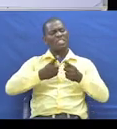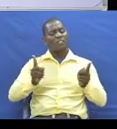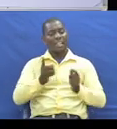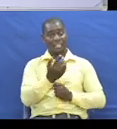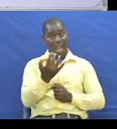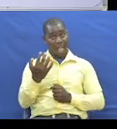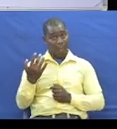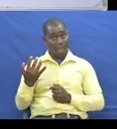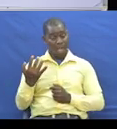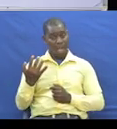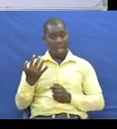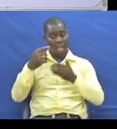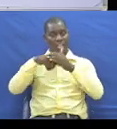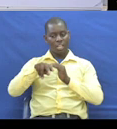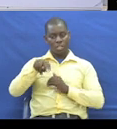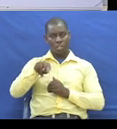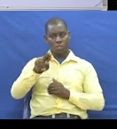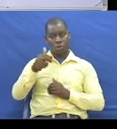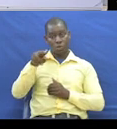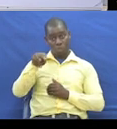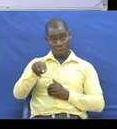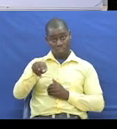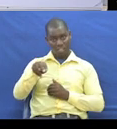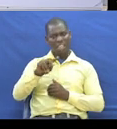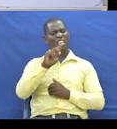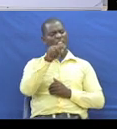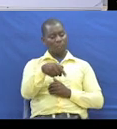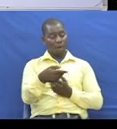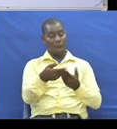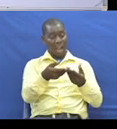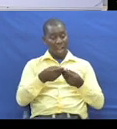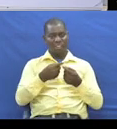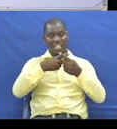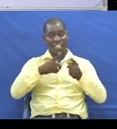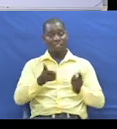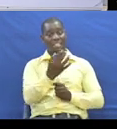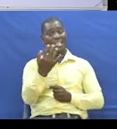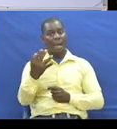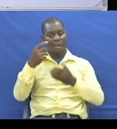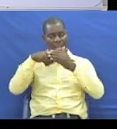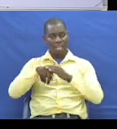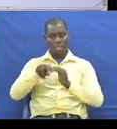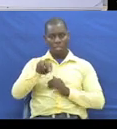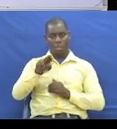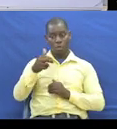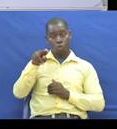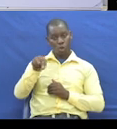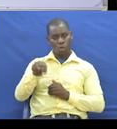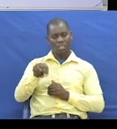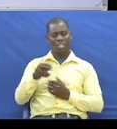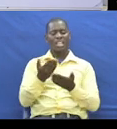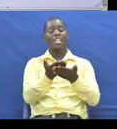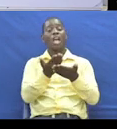the different numbers of neutrons in an atom. If you are having a different number of neutrons in an